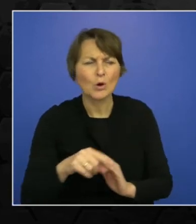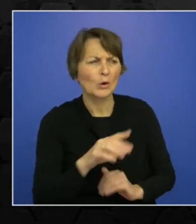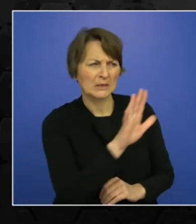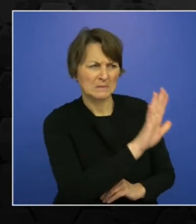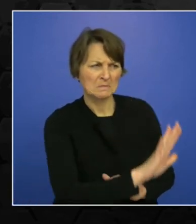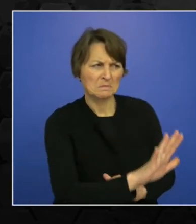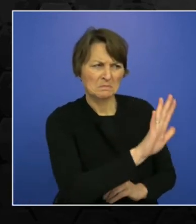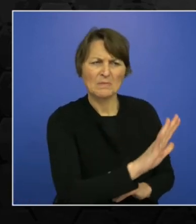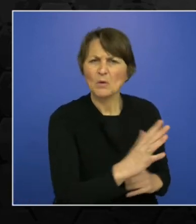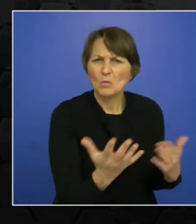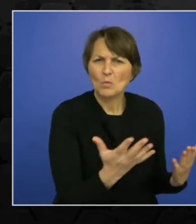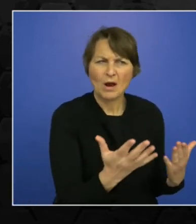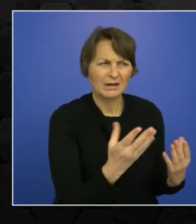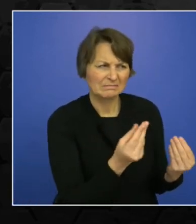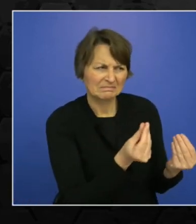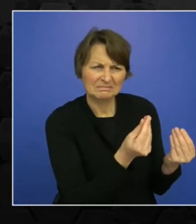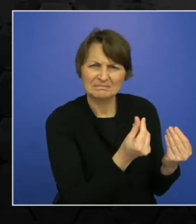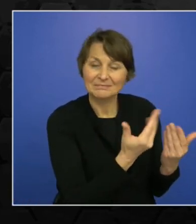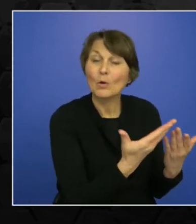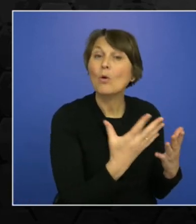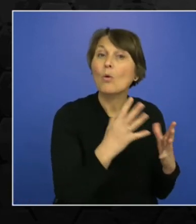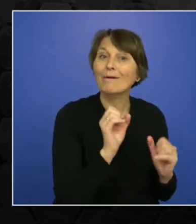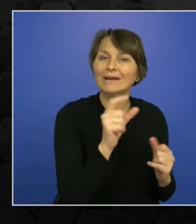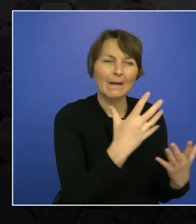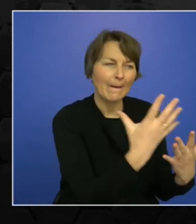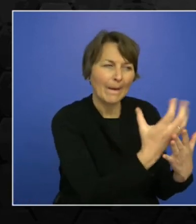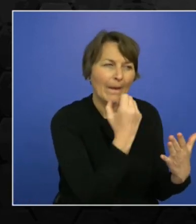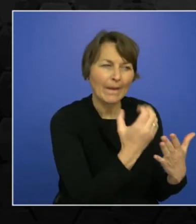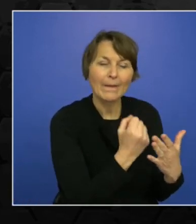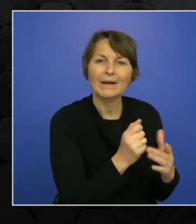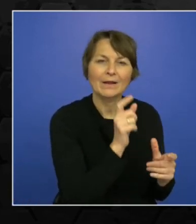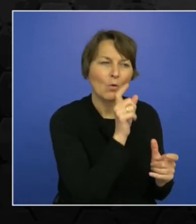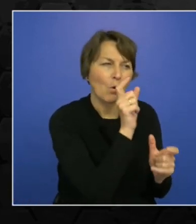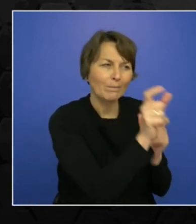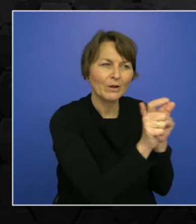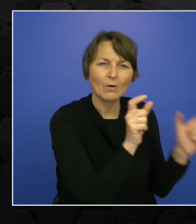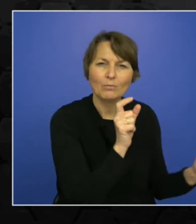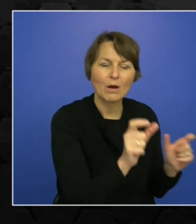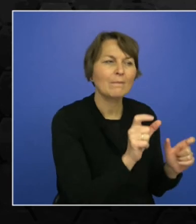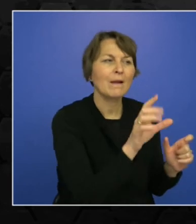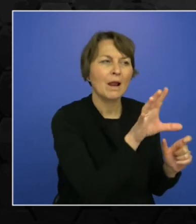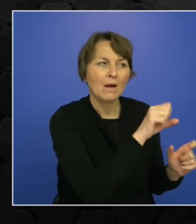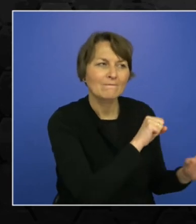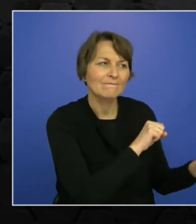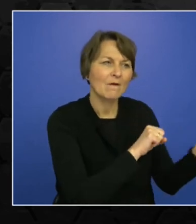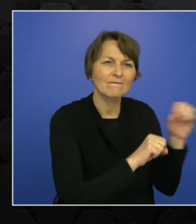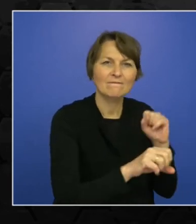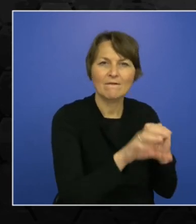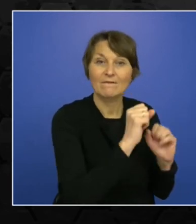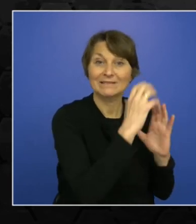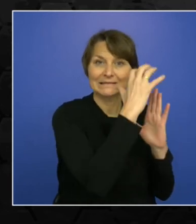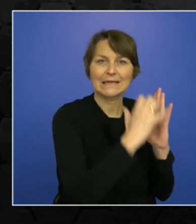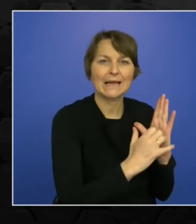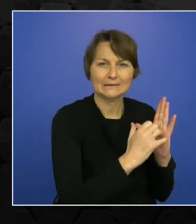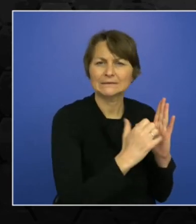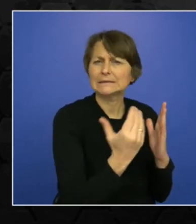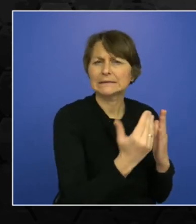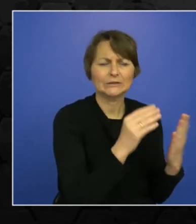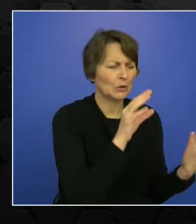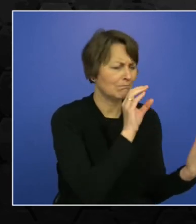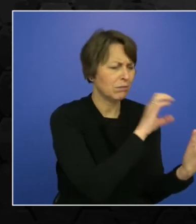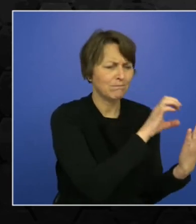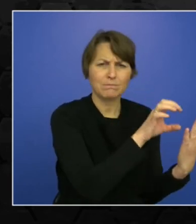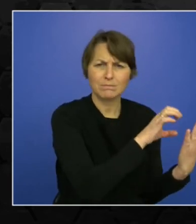start extracting, for example, entities in your text. You can extract important information. For example, what is the